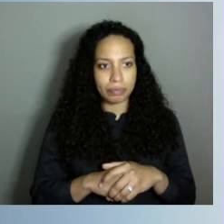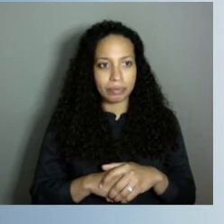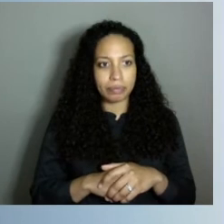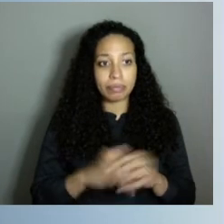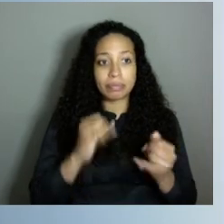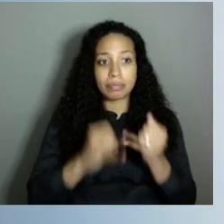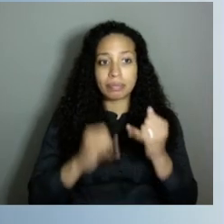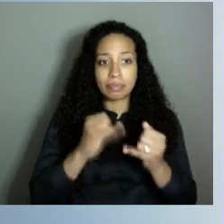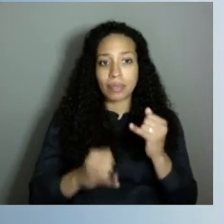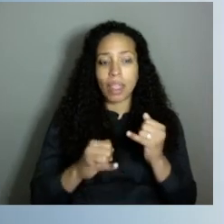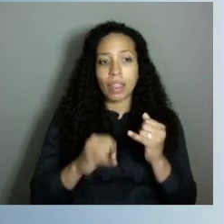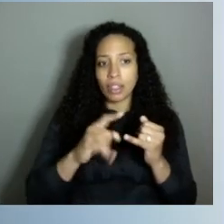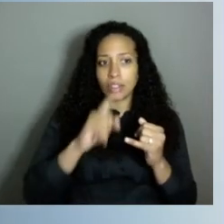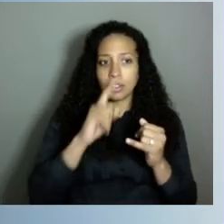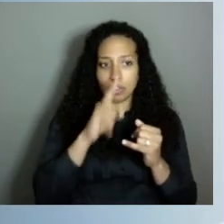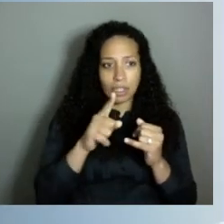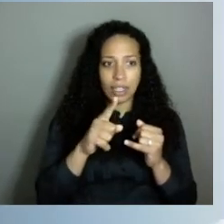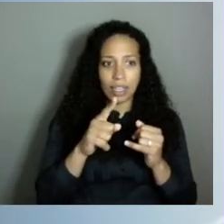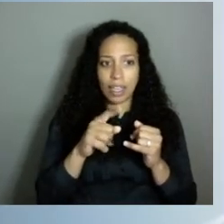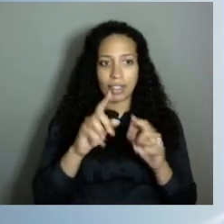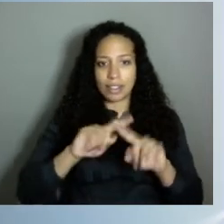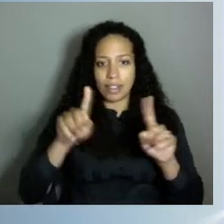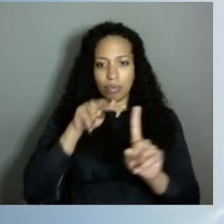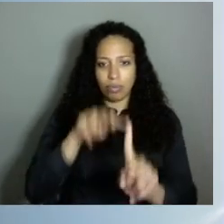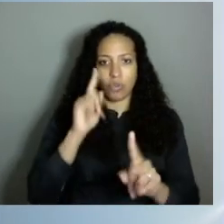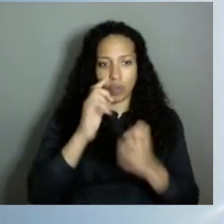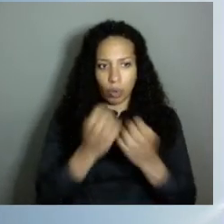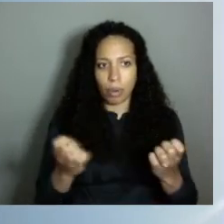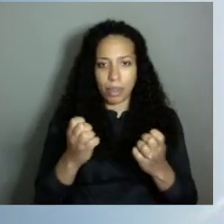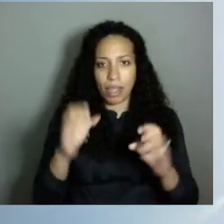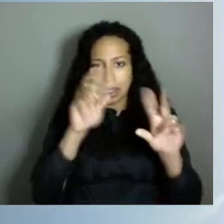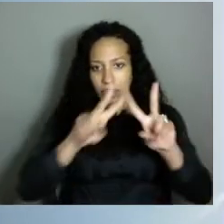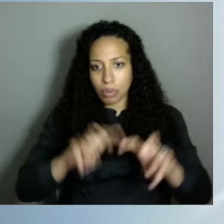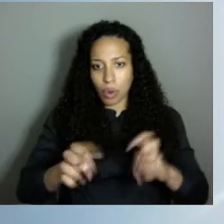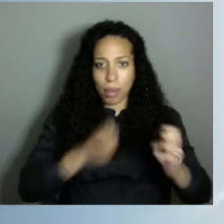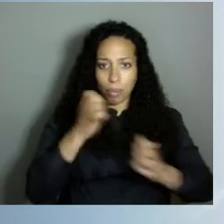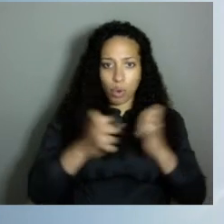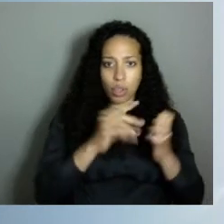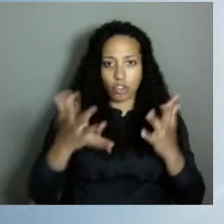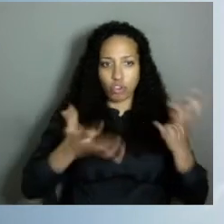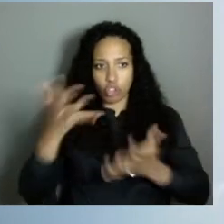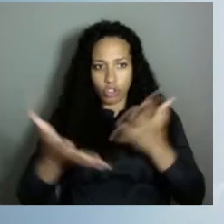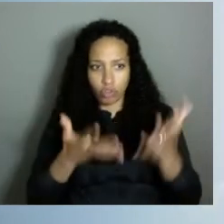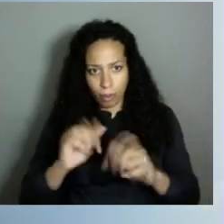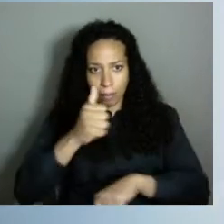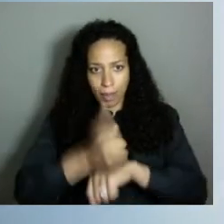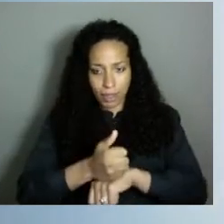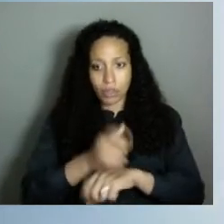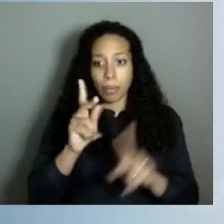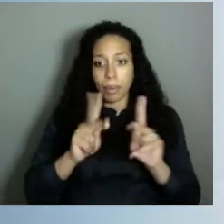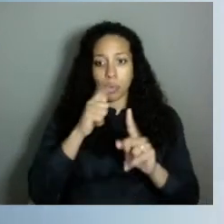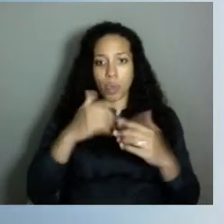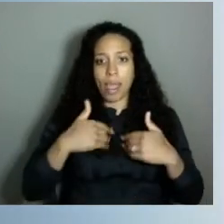moving entirely away from equipment and exploring motion and gesture-based controls for those with the freedom of upper body movement, but it allows